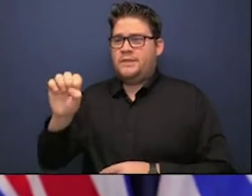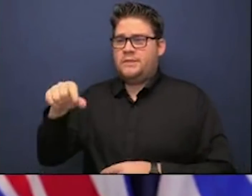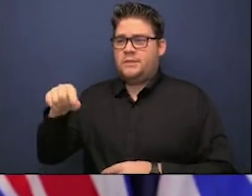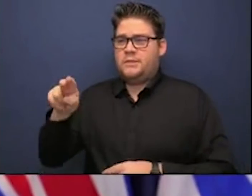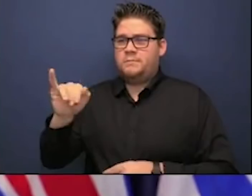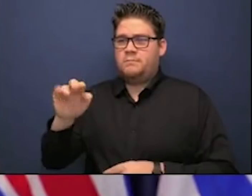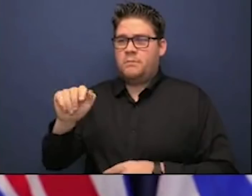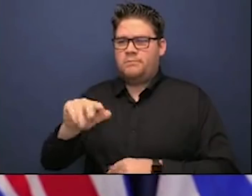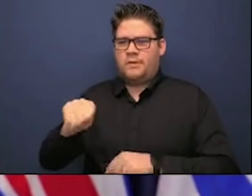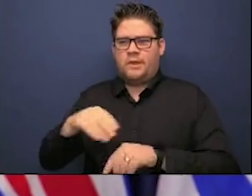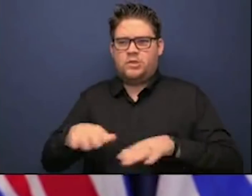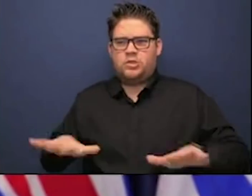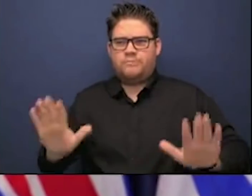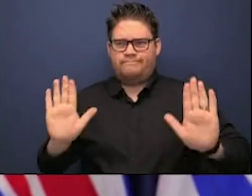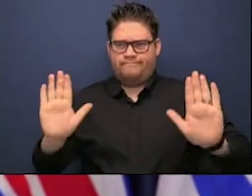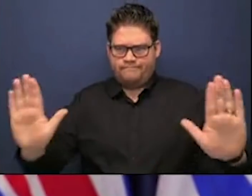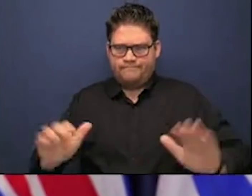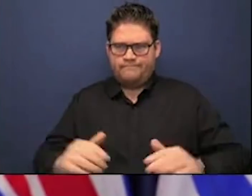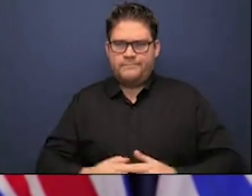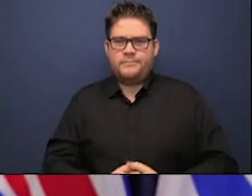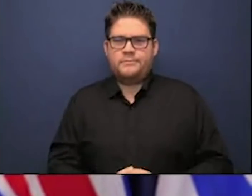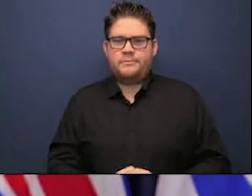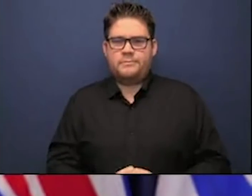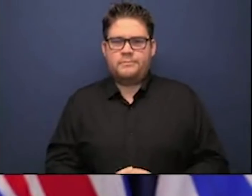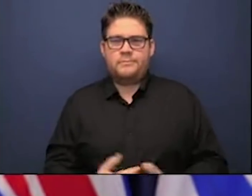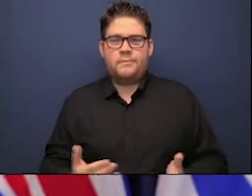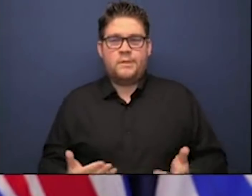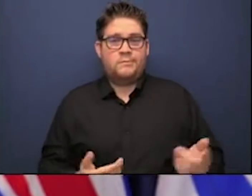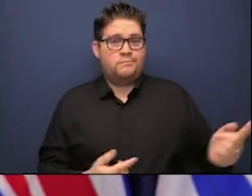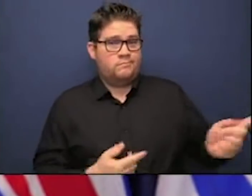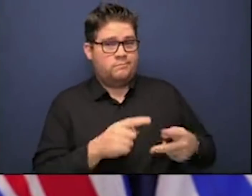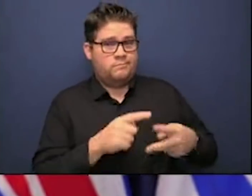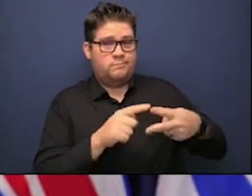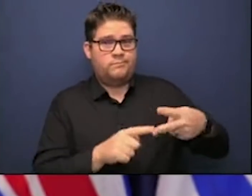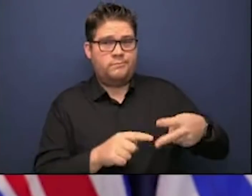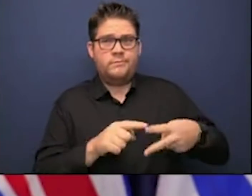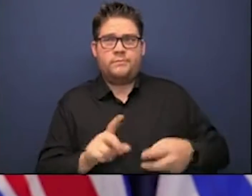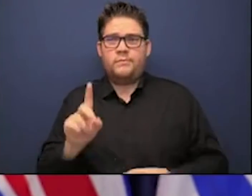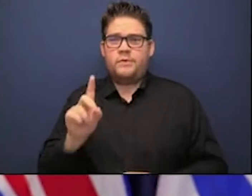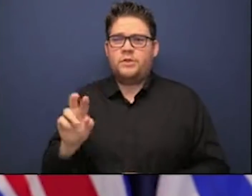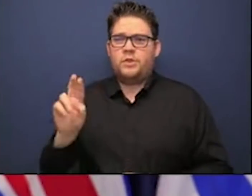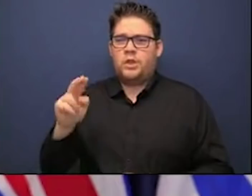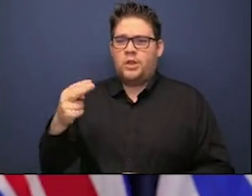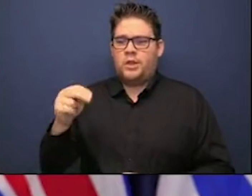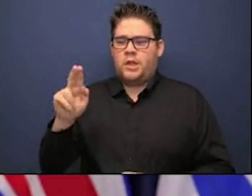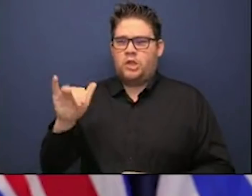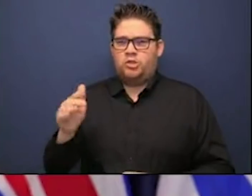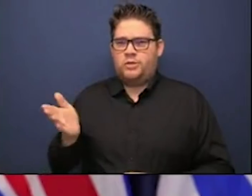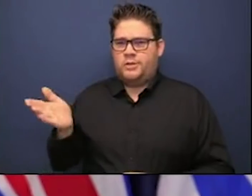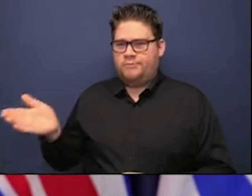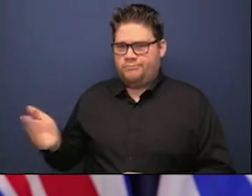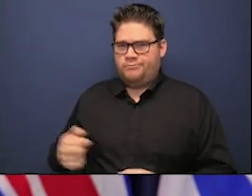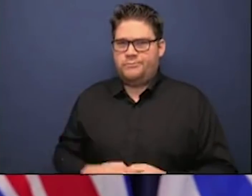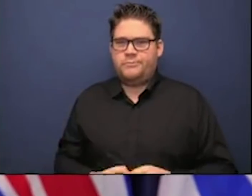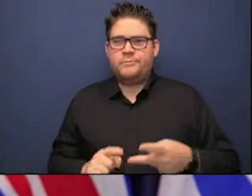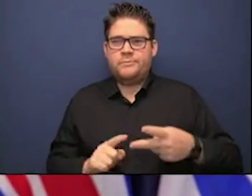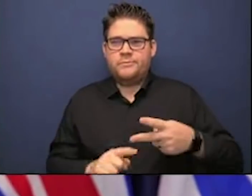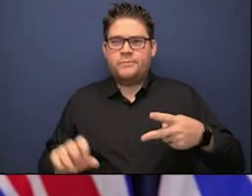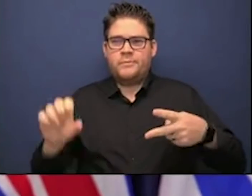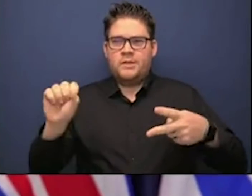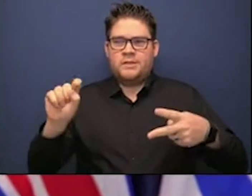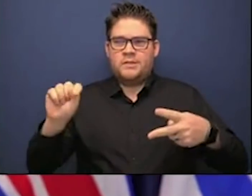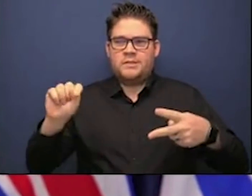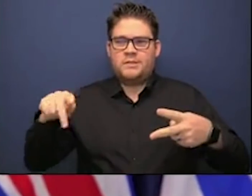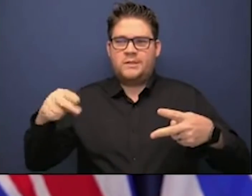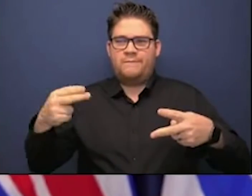and Stephanie Higginson, President of the British Columbia School Trustees Association. Today, we are announcing the enhancement